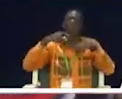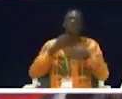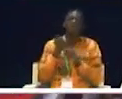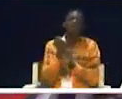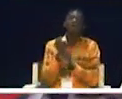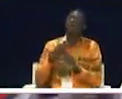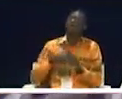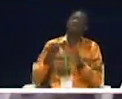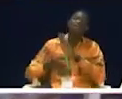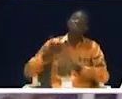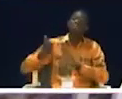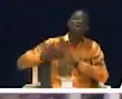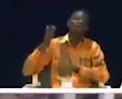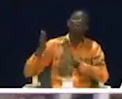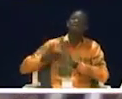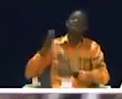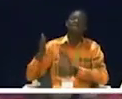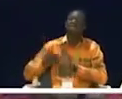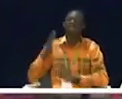Ah!